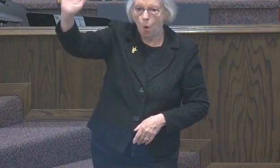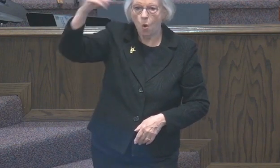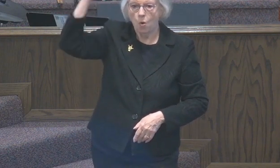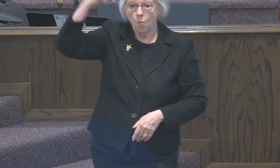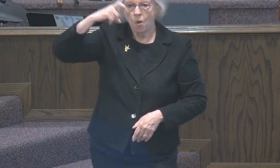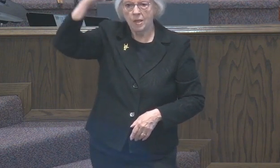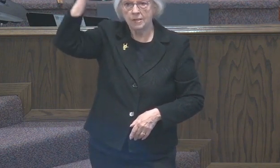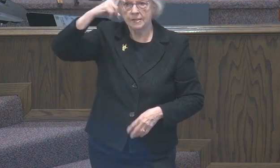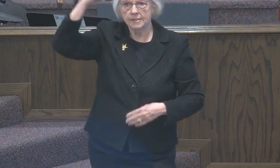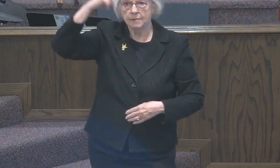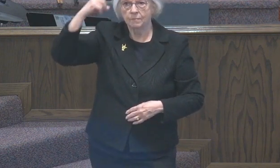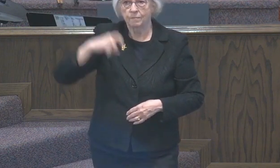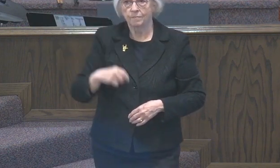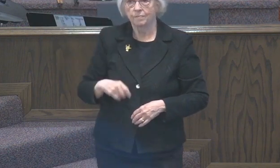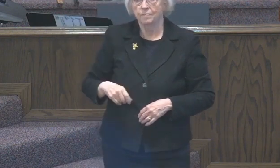What is it that we're supposed to do?